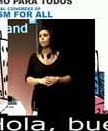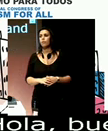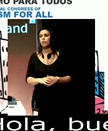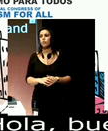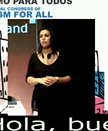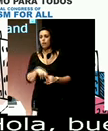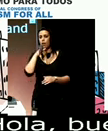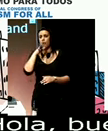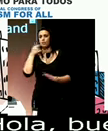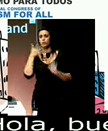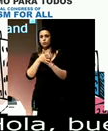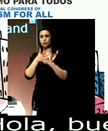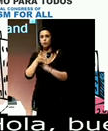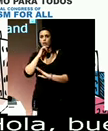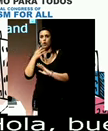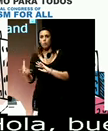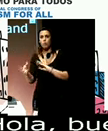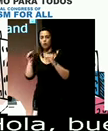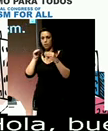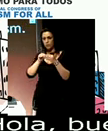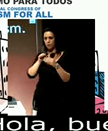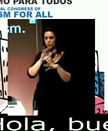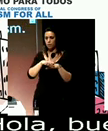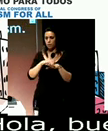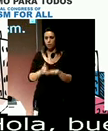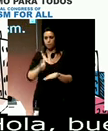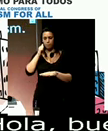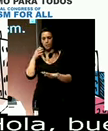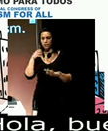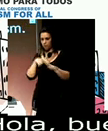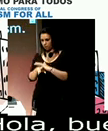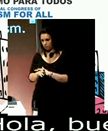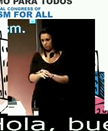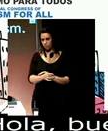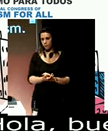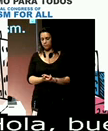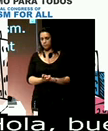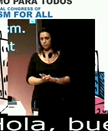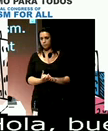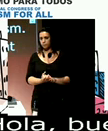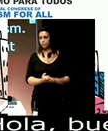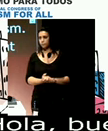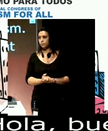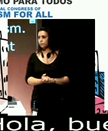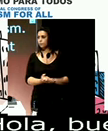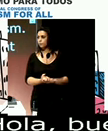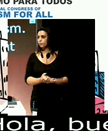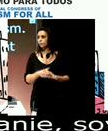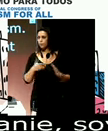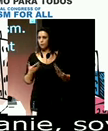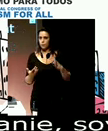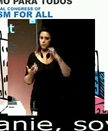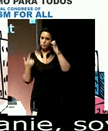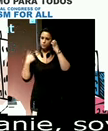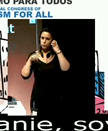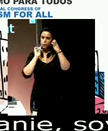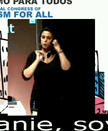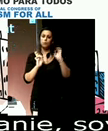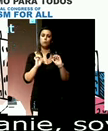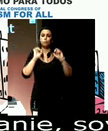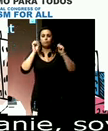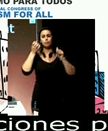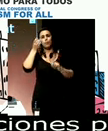I'm going to talk about how to adapt them so that they can be accessible to all kinds of people. How did it